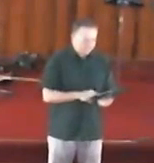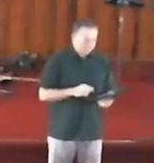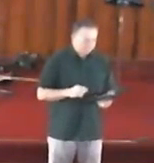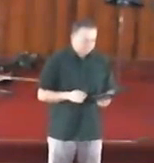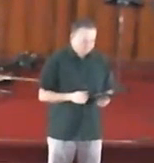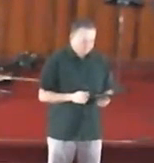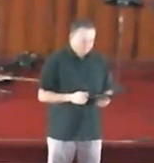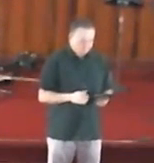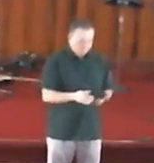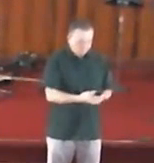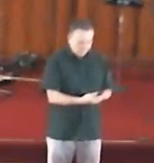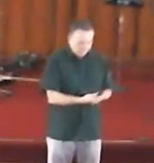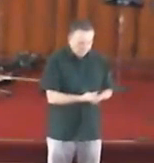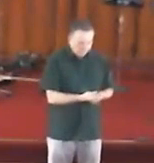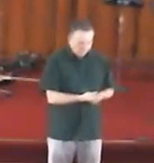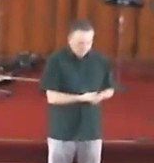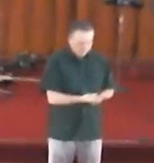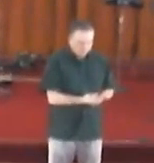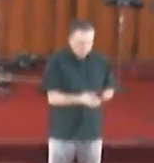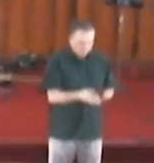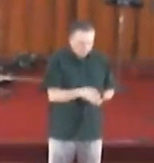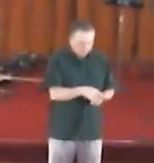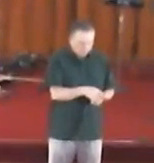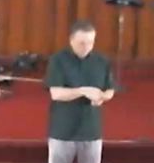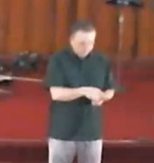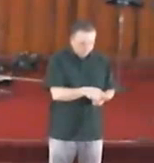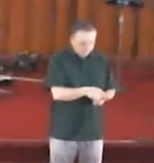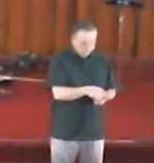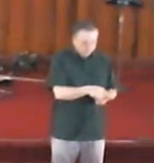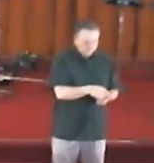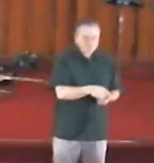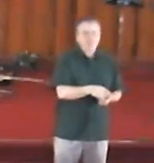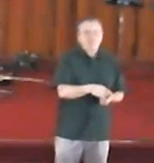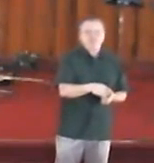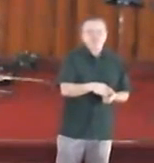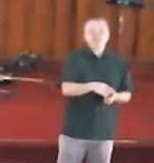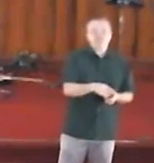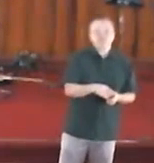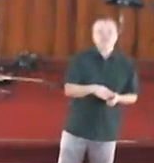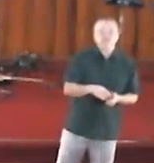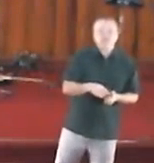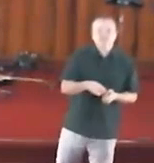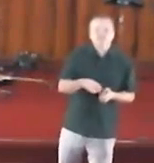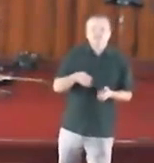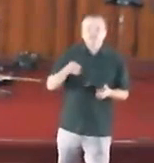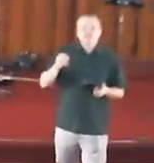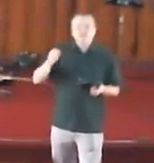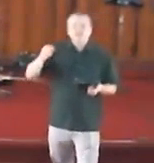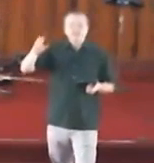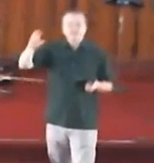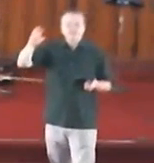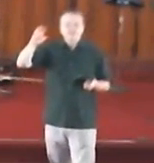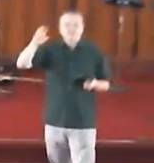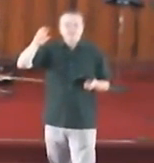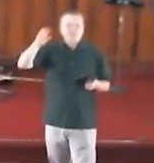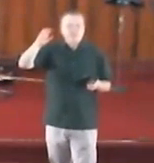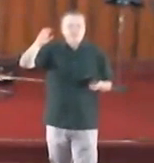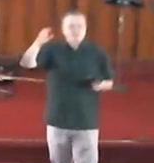semanas. And this is what we're going to talk about today and for the next few weeks. Entonces, estamos hablando de